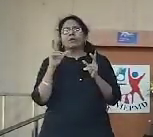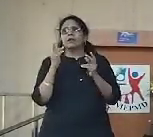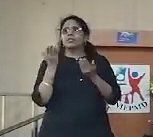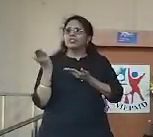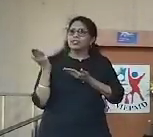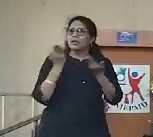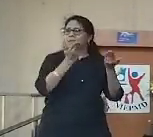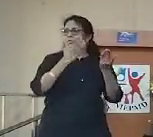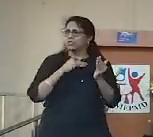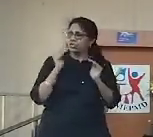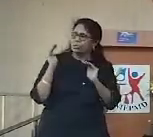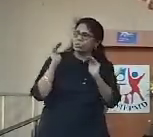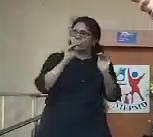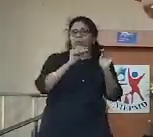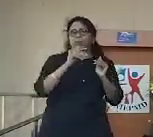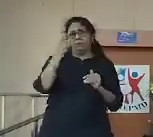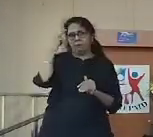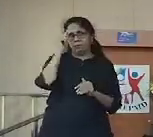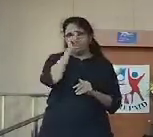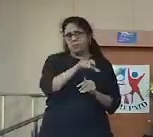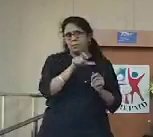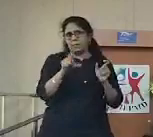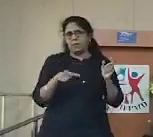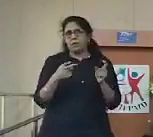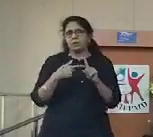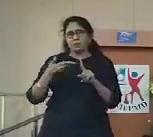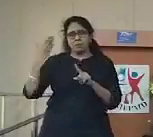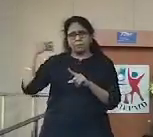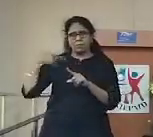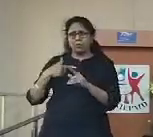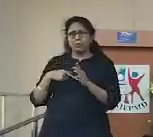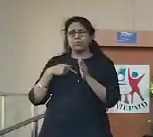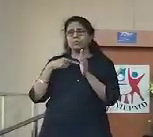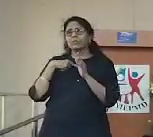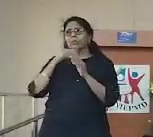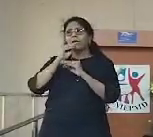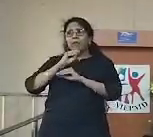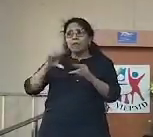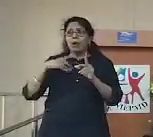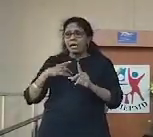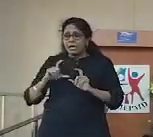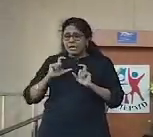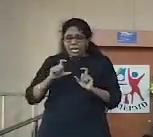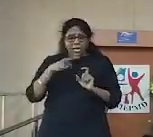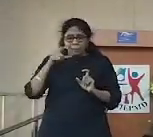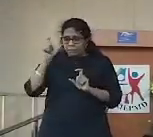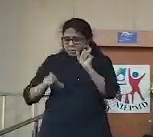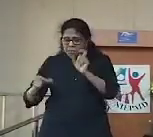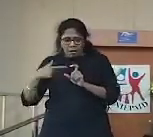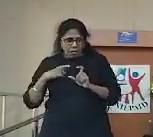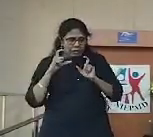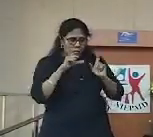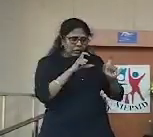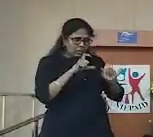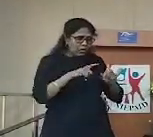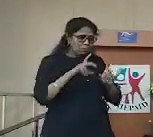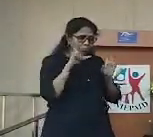also. It is very important. As I was pointing out, caregiving stress, self-care is very important.